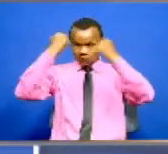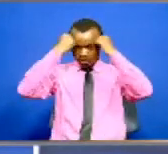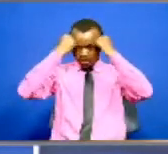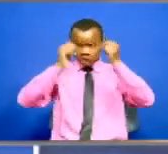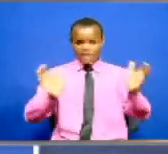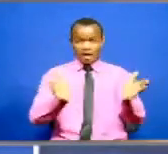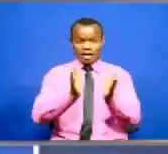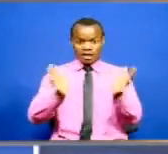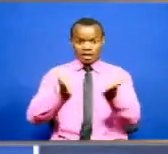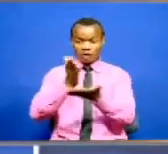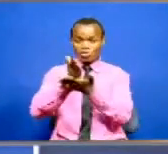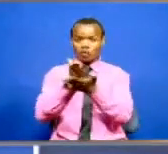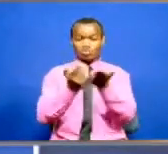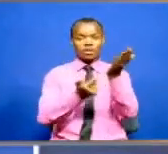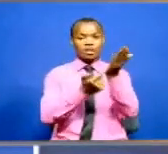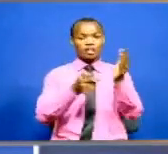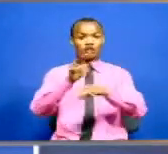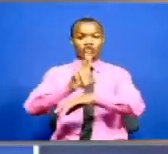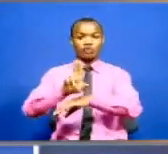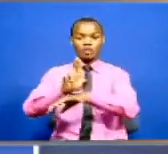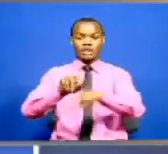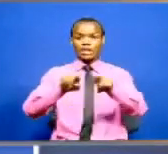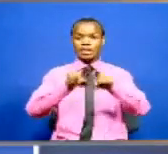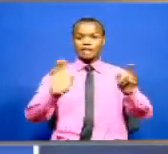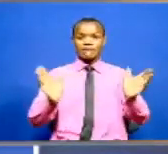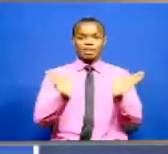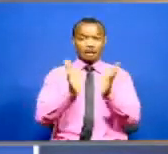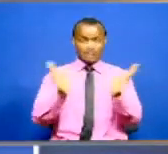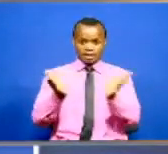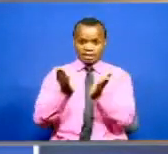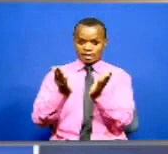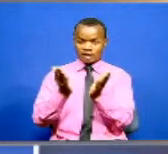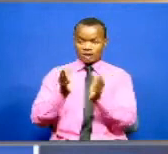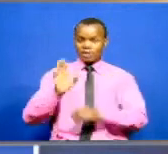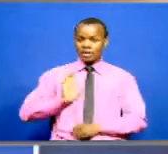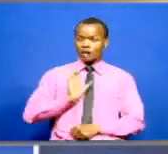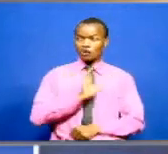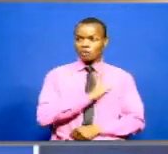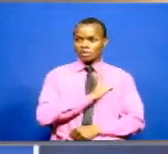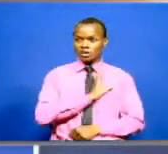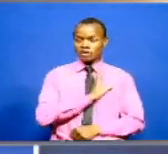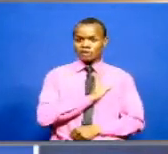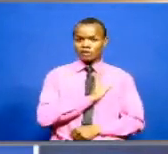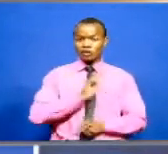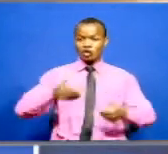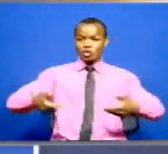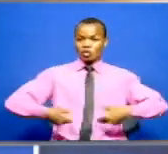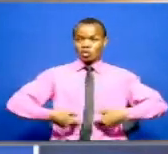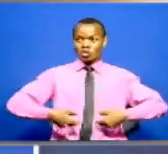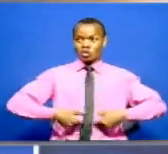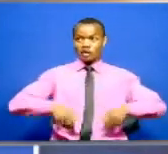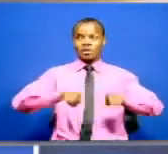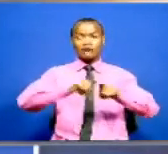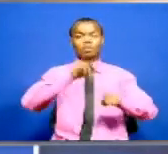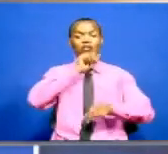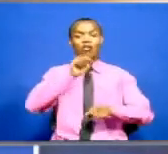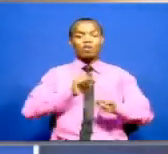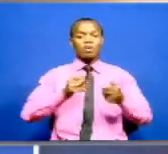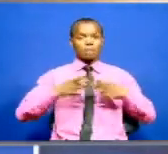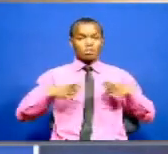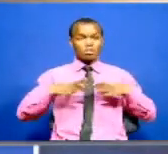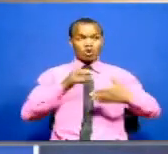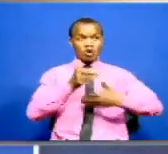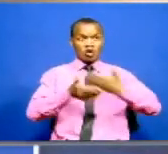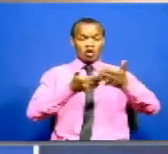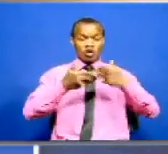take digitization. So we encourage proactively the community, the young people, the older people, everyone, to